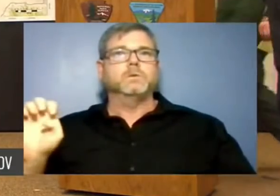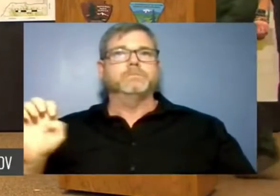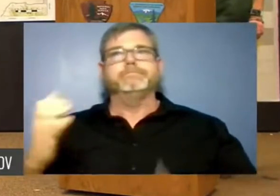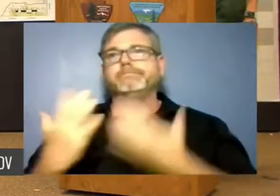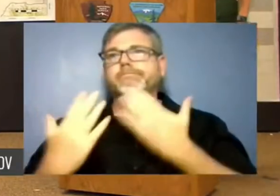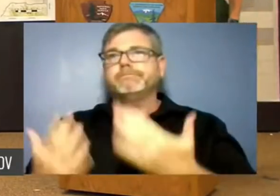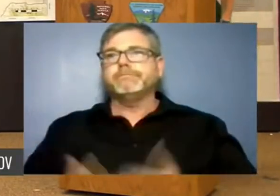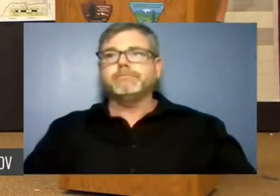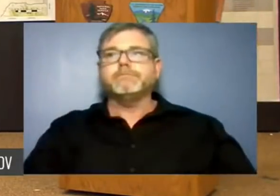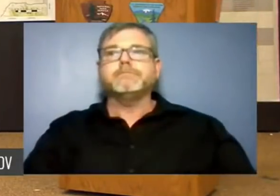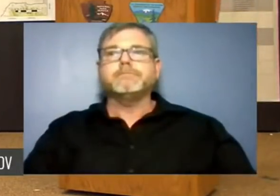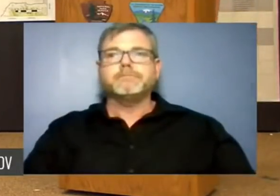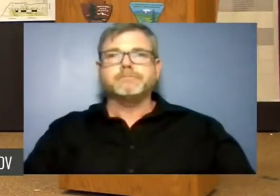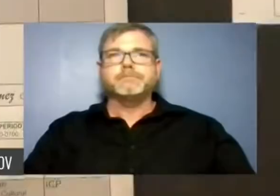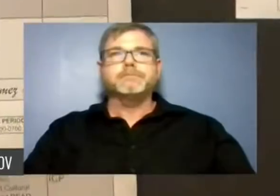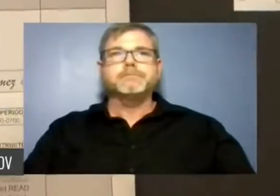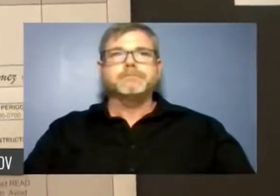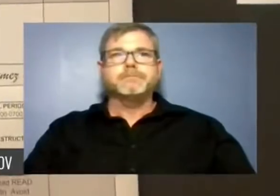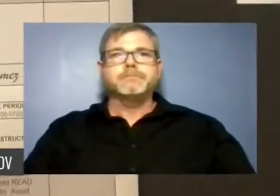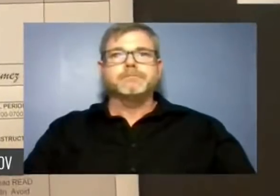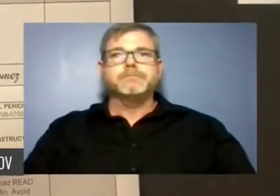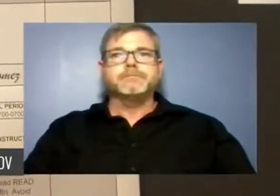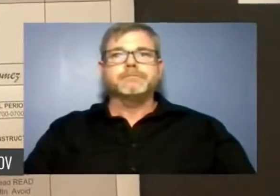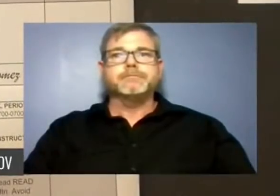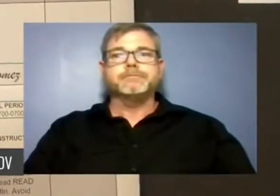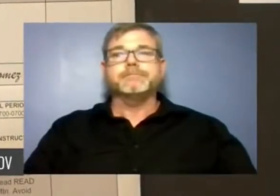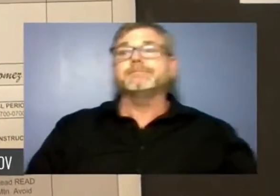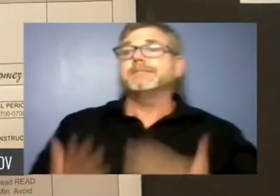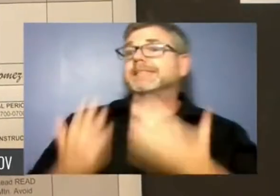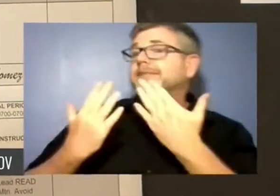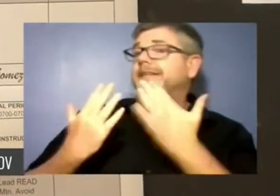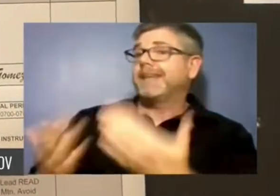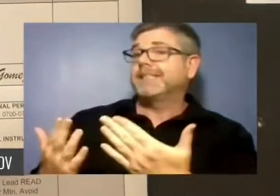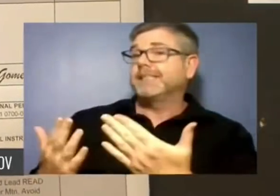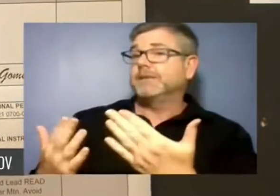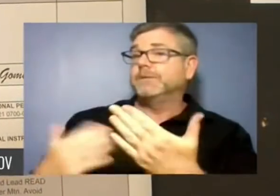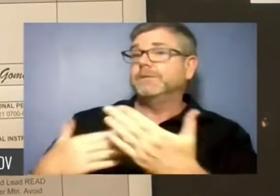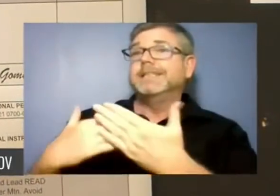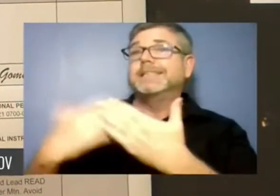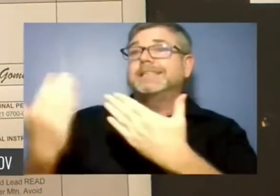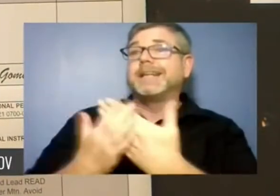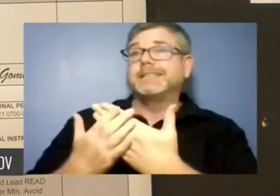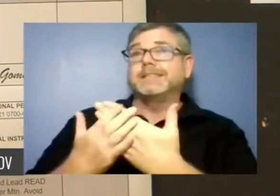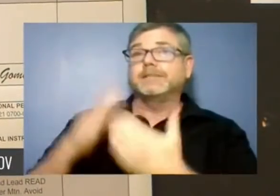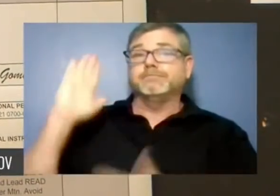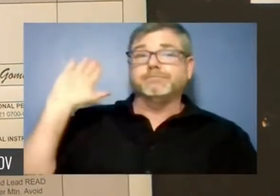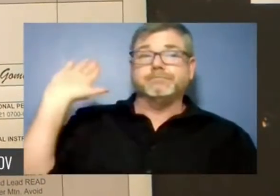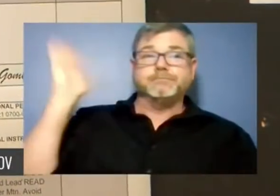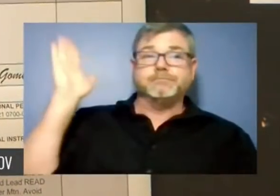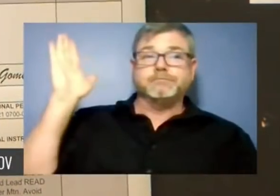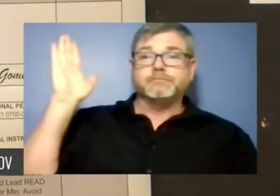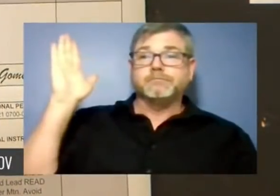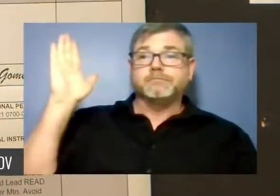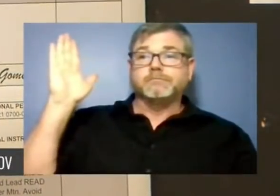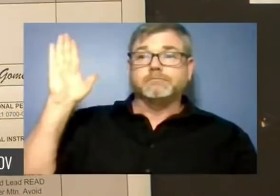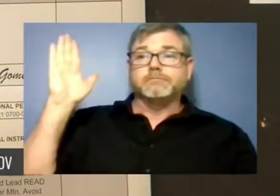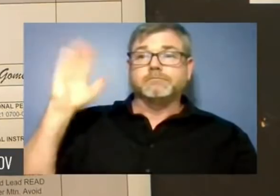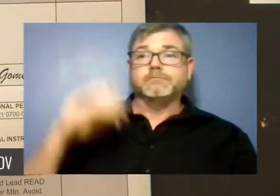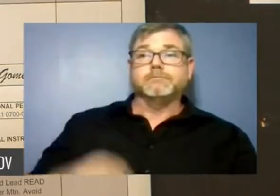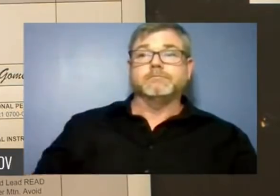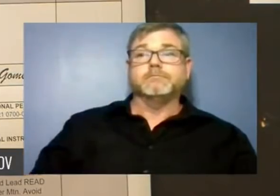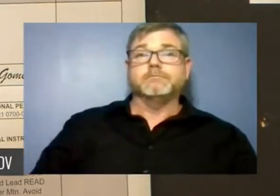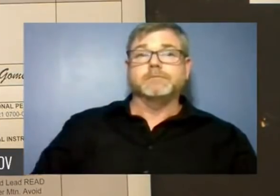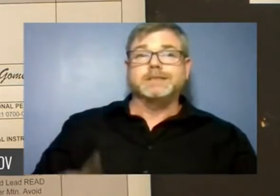Thank you for that update, Chad. Our next speaker tonight will be the Lassen County Sheriff's Office Public Information Officer,